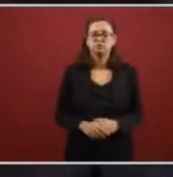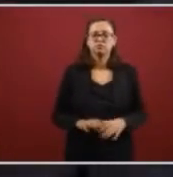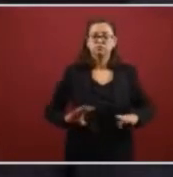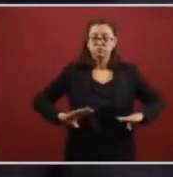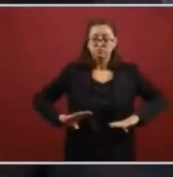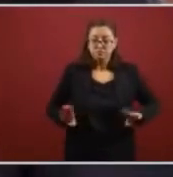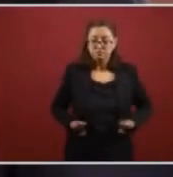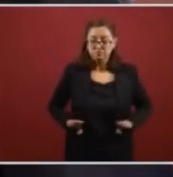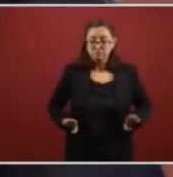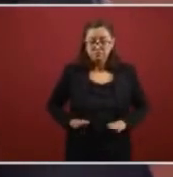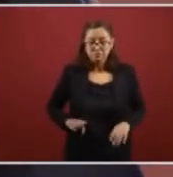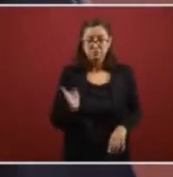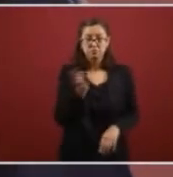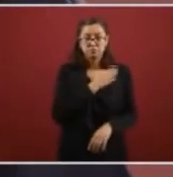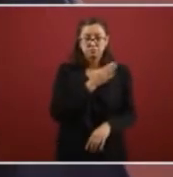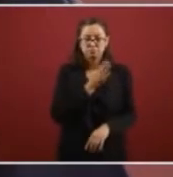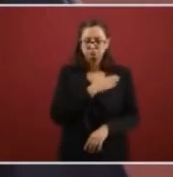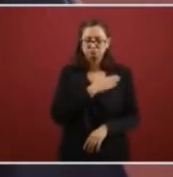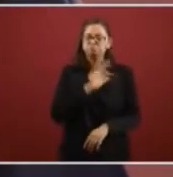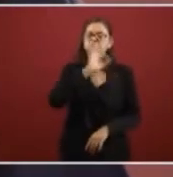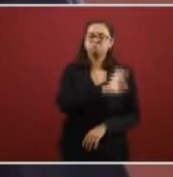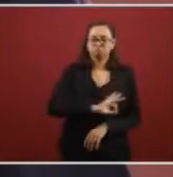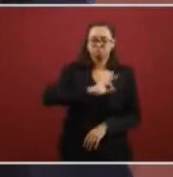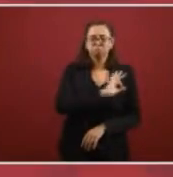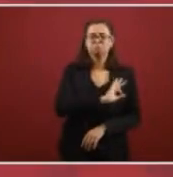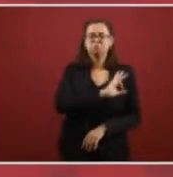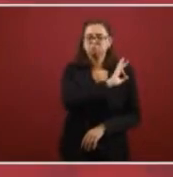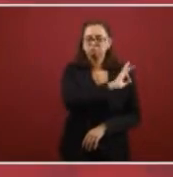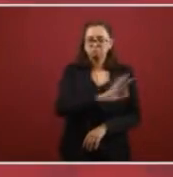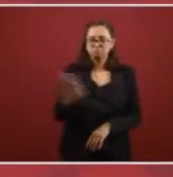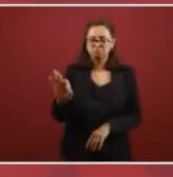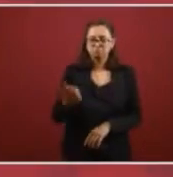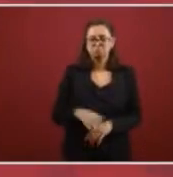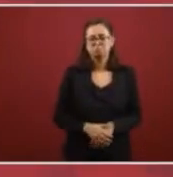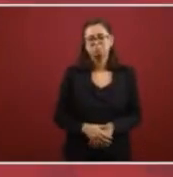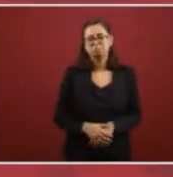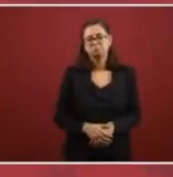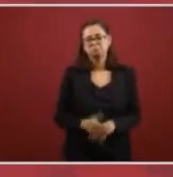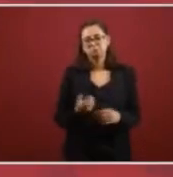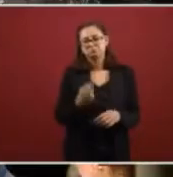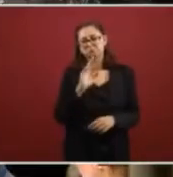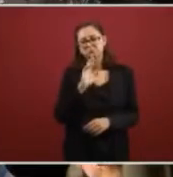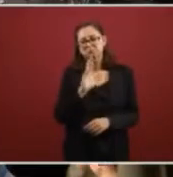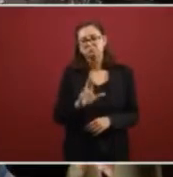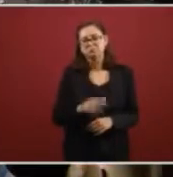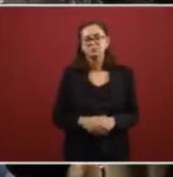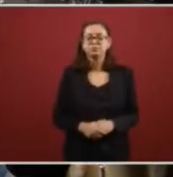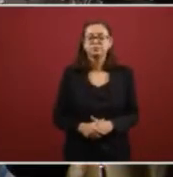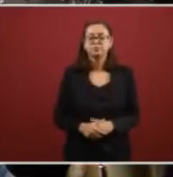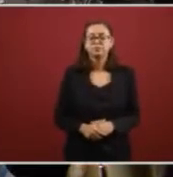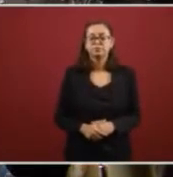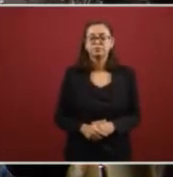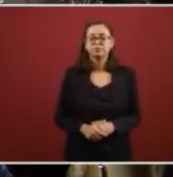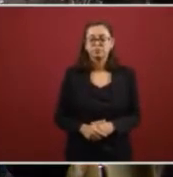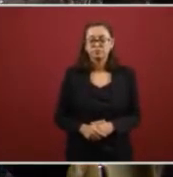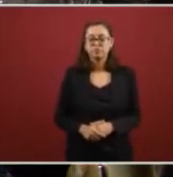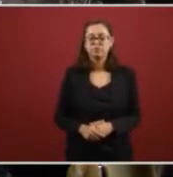Only when you are good can you be happy. That's what I can respond to you.